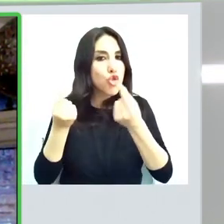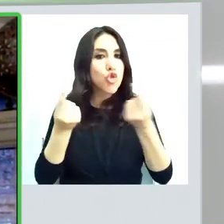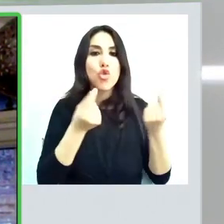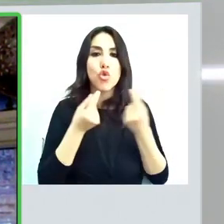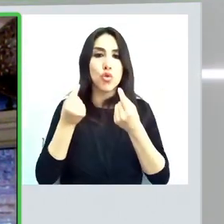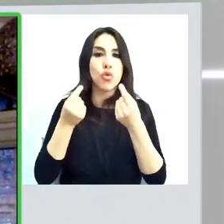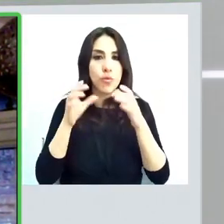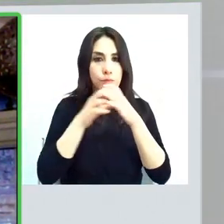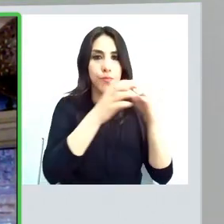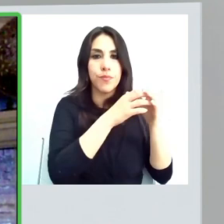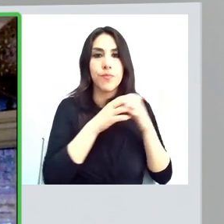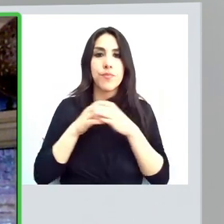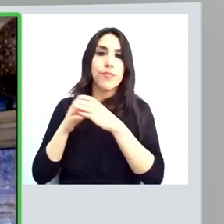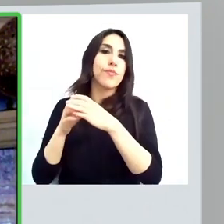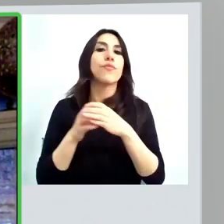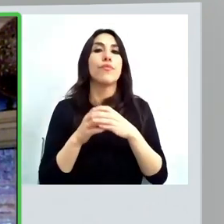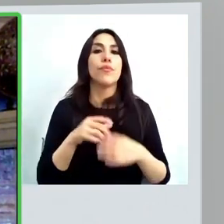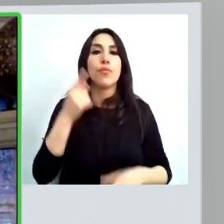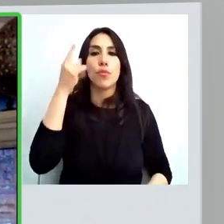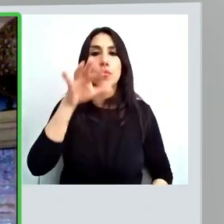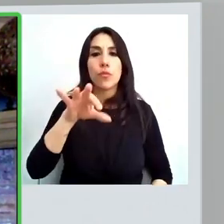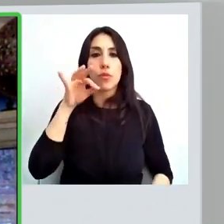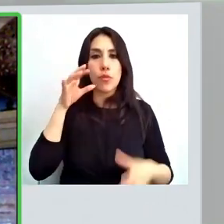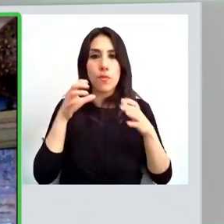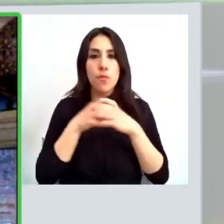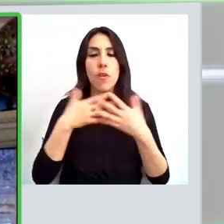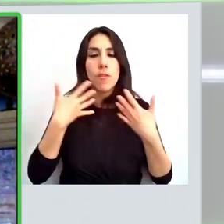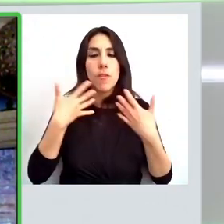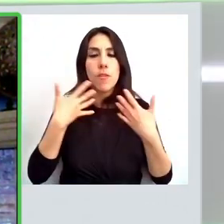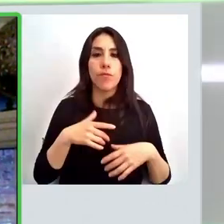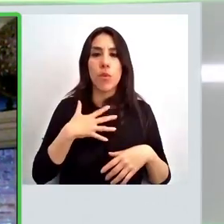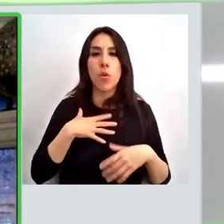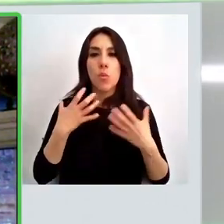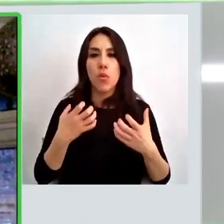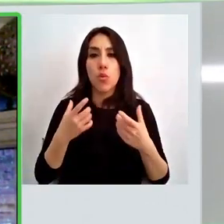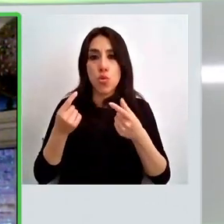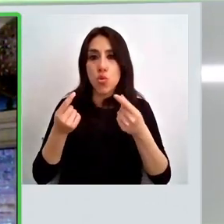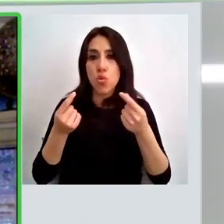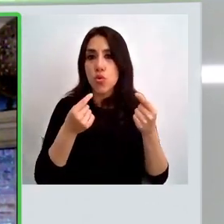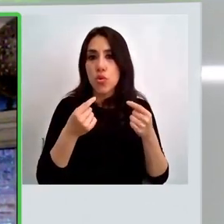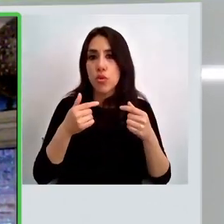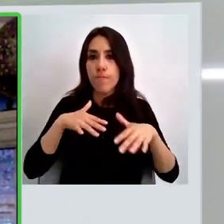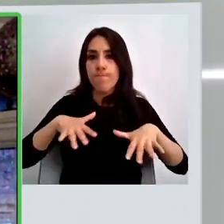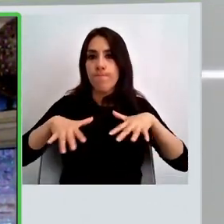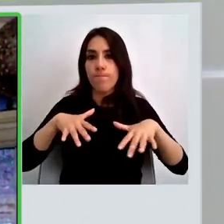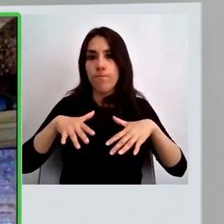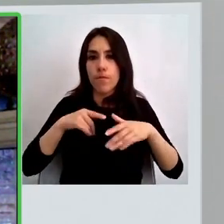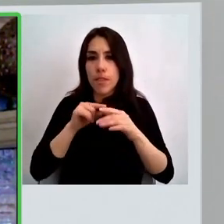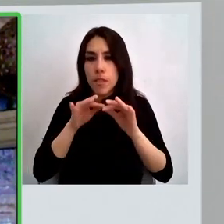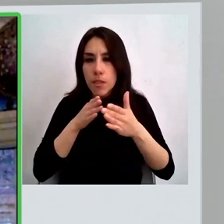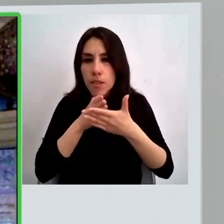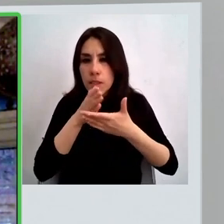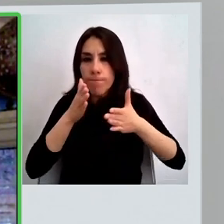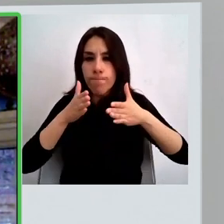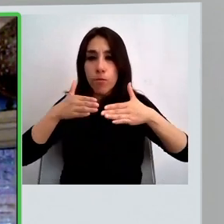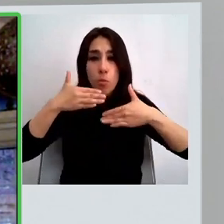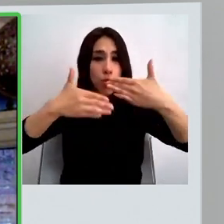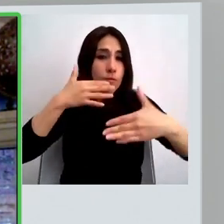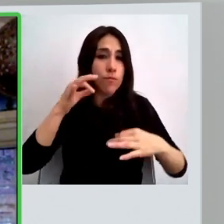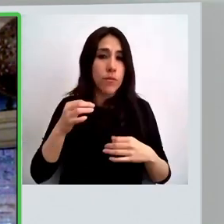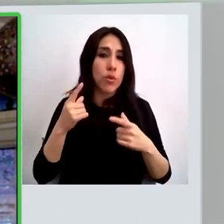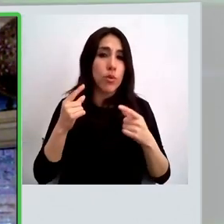things moving. So certainly set up maybe a little virtual webinar, bring some people along to talk about